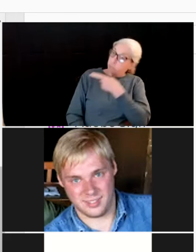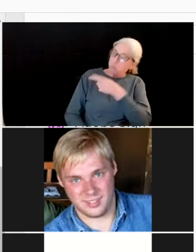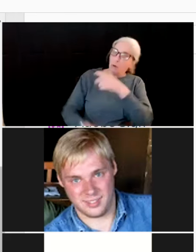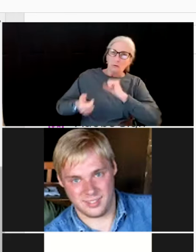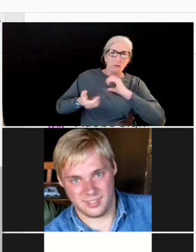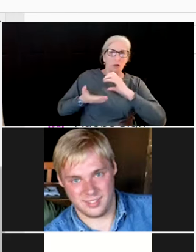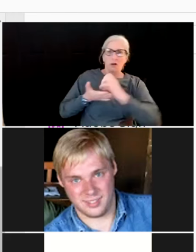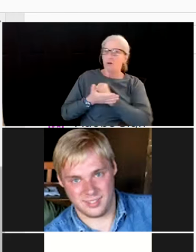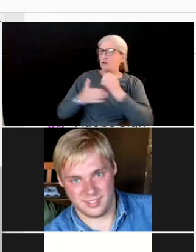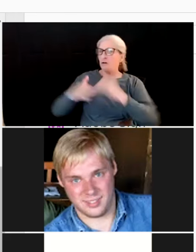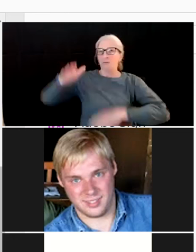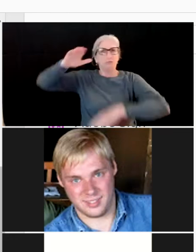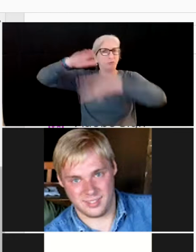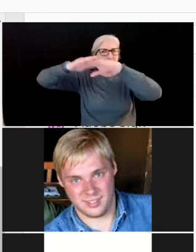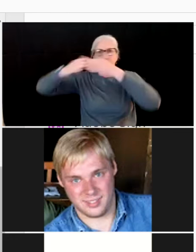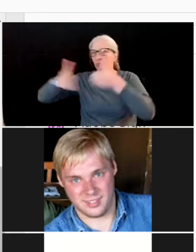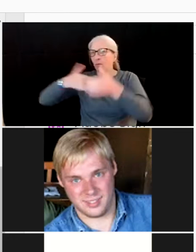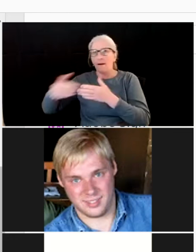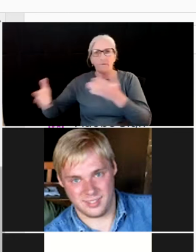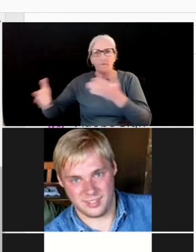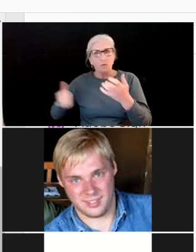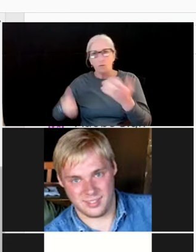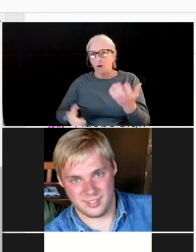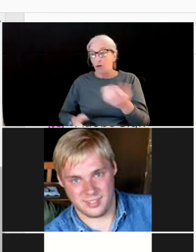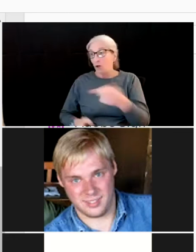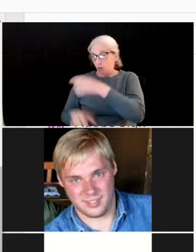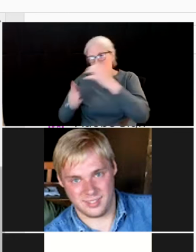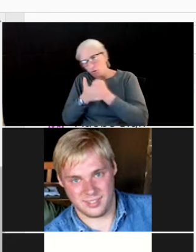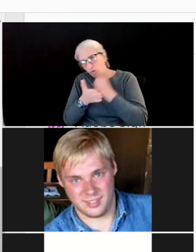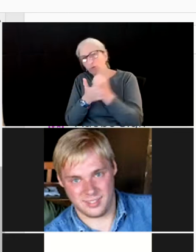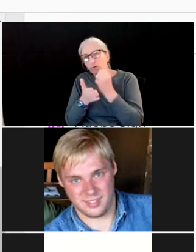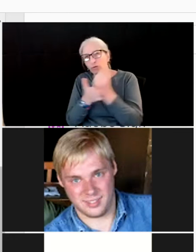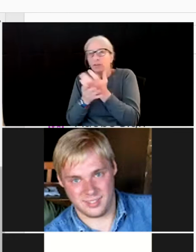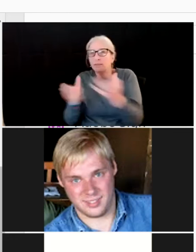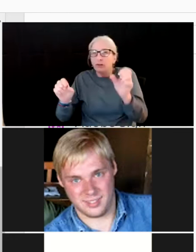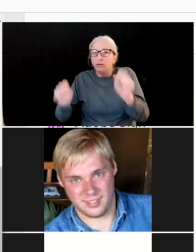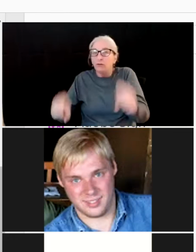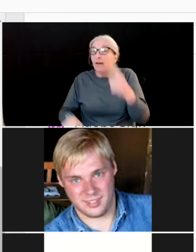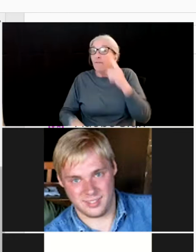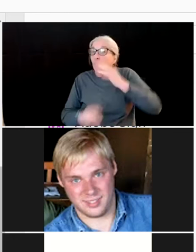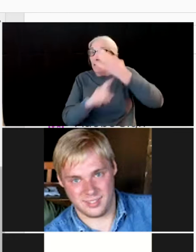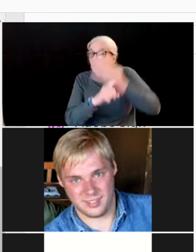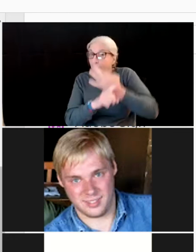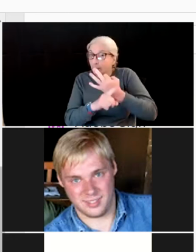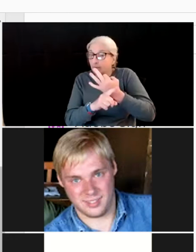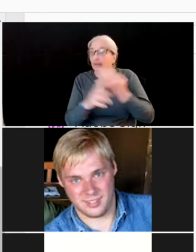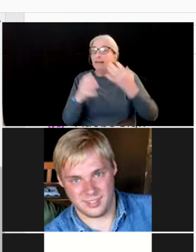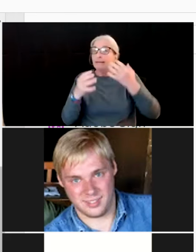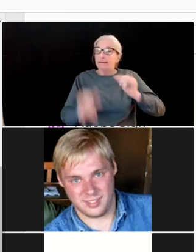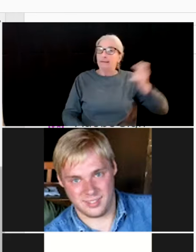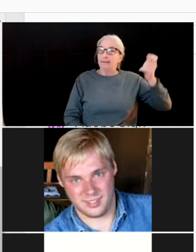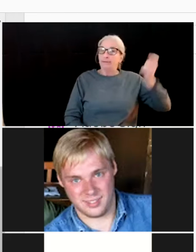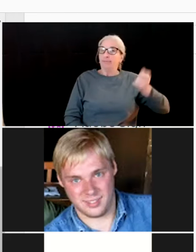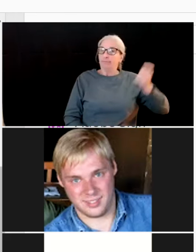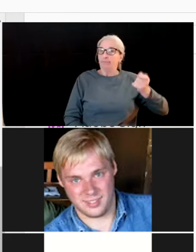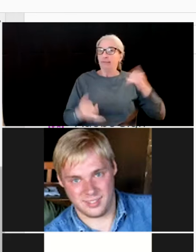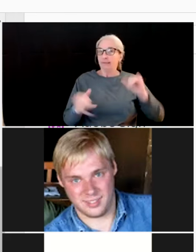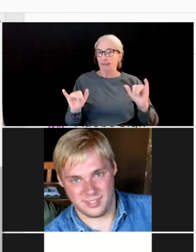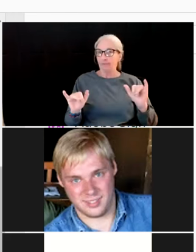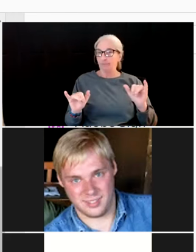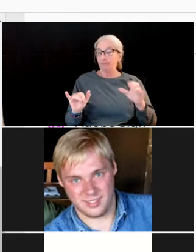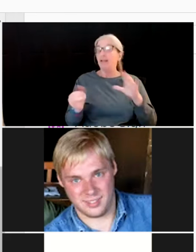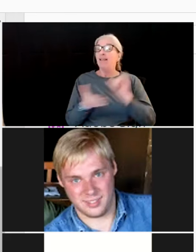want working for 9 months without it jeopardizing their benefits. And as long as a person is in that trial